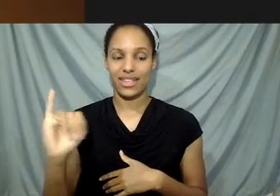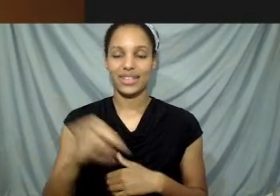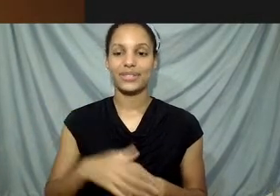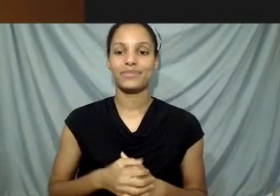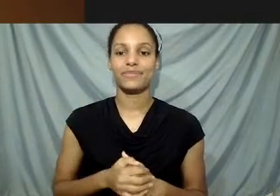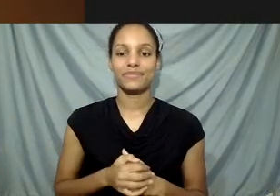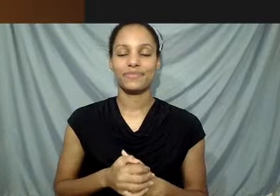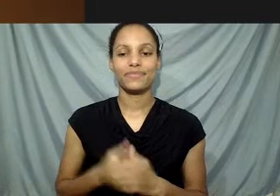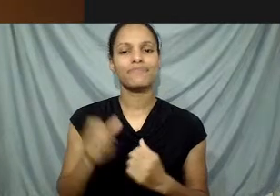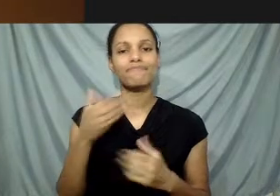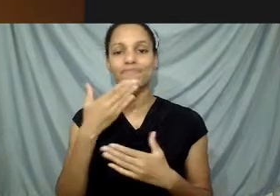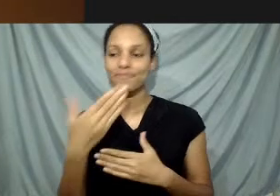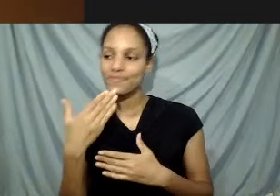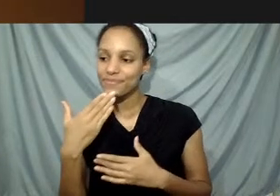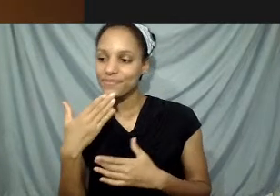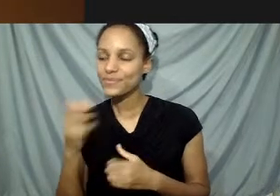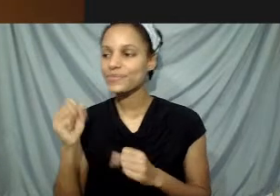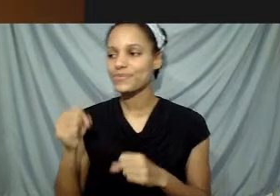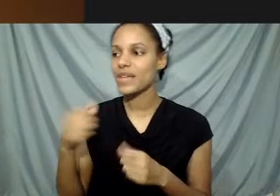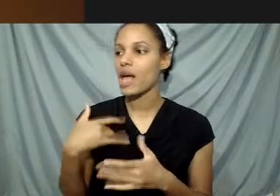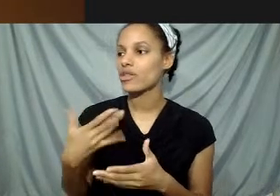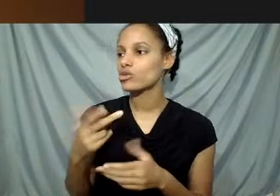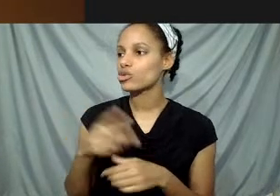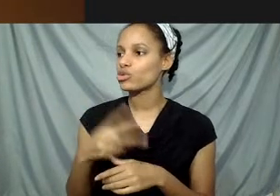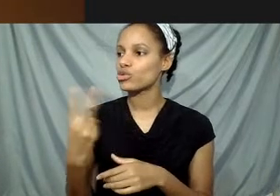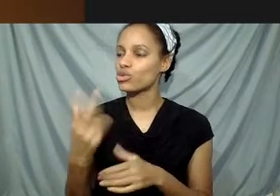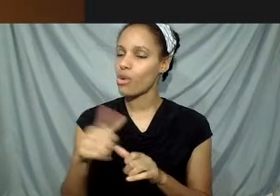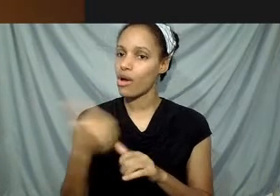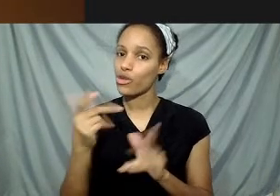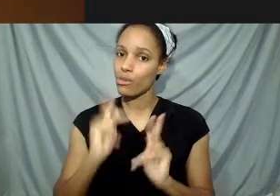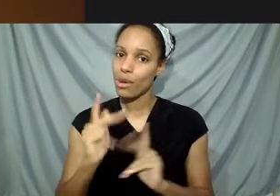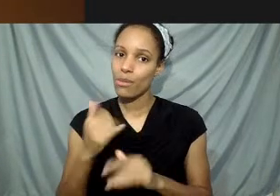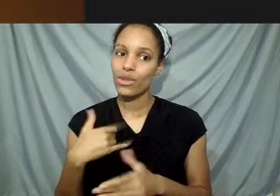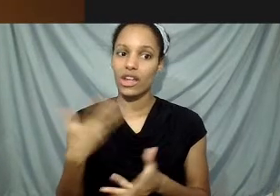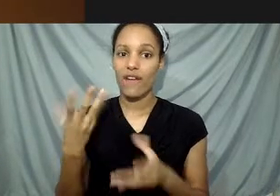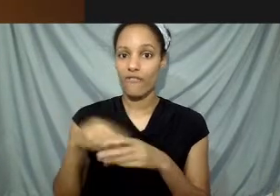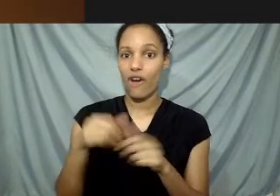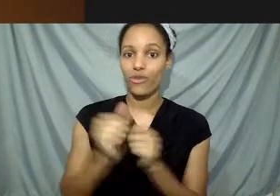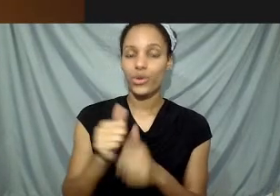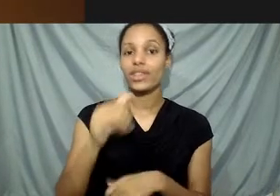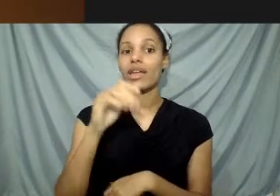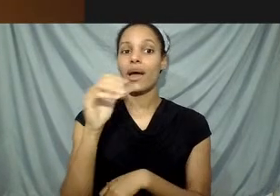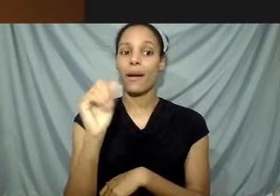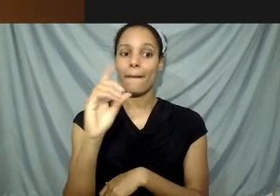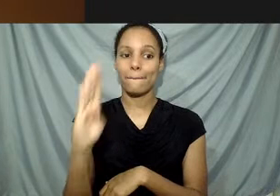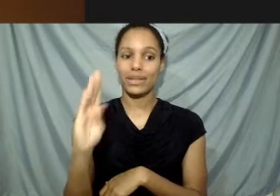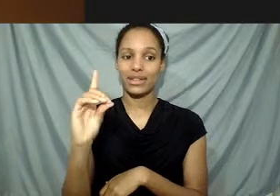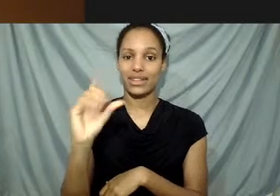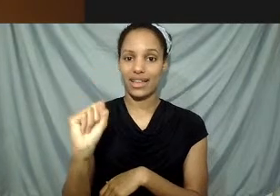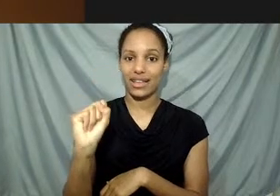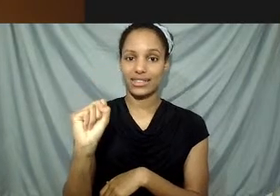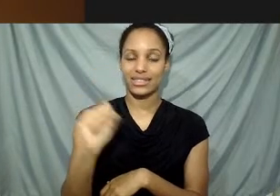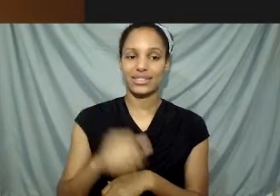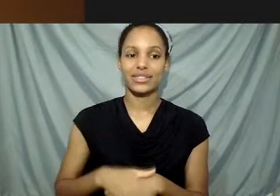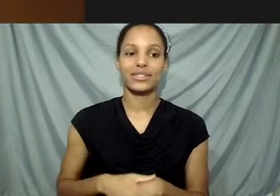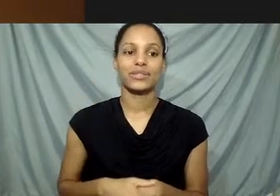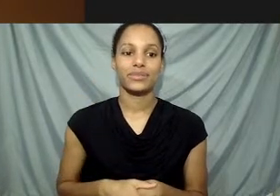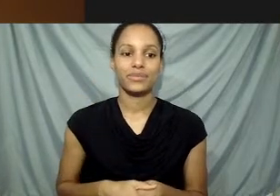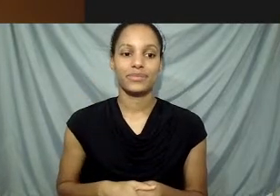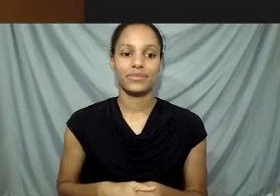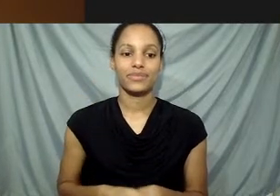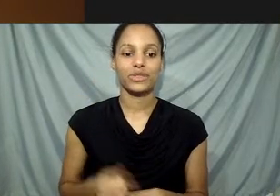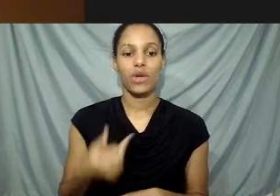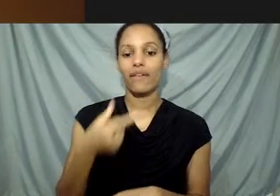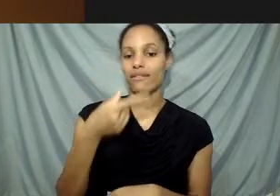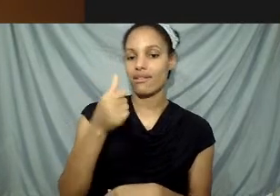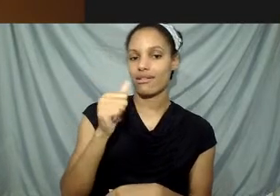that are part of the BDS family that I just want to also say their name because they're very important. Gabe de Coladenu, who